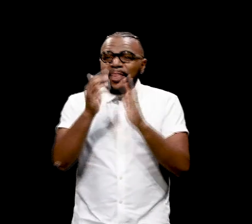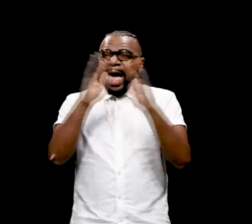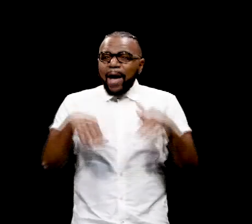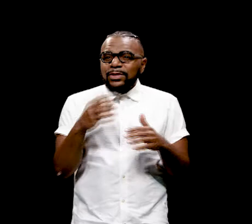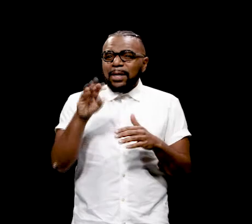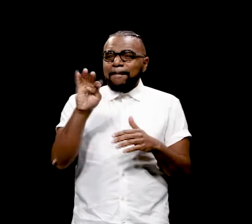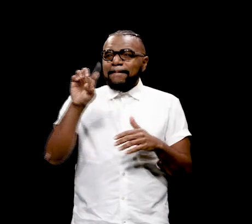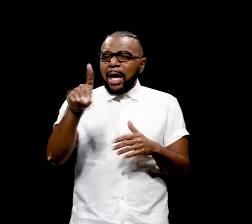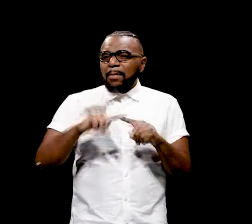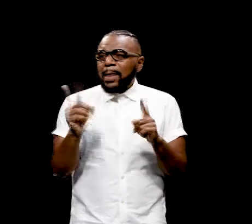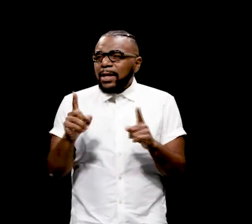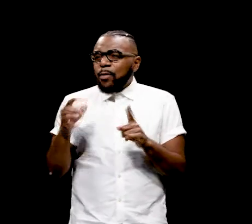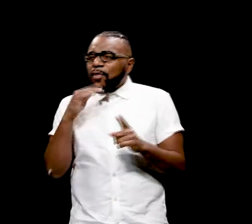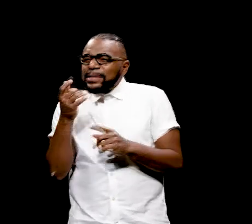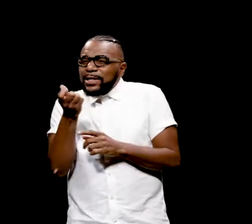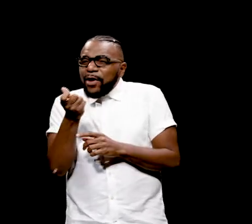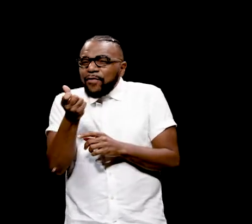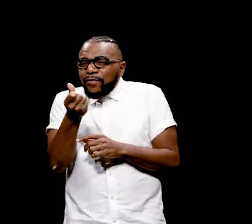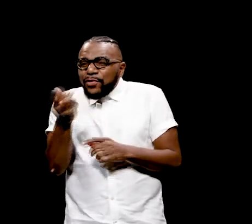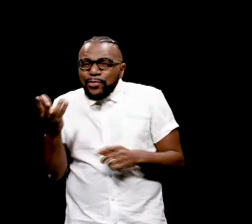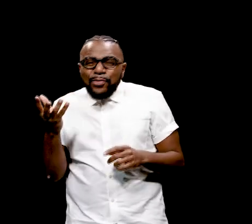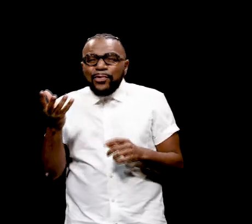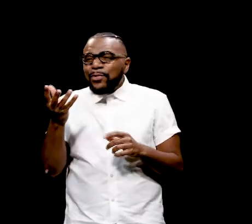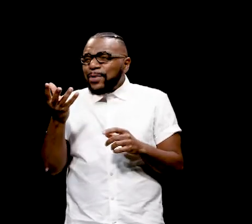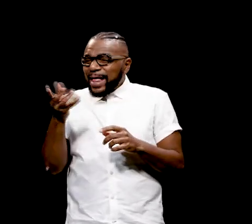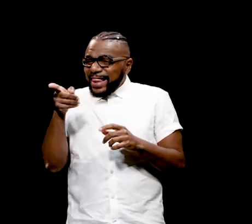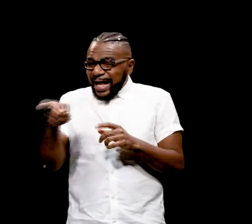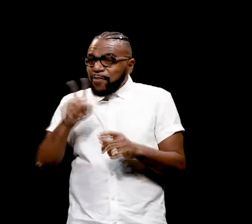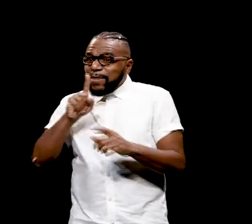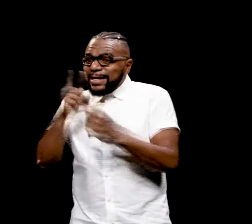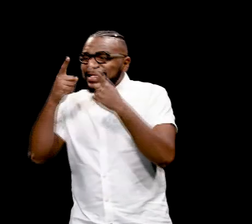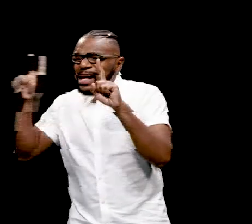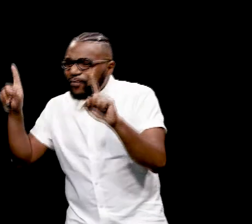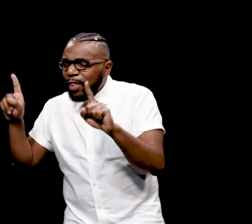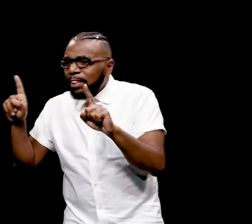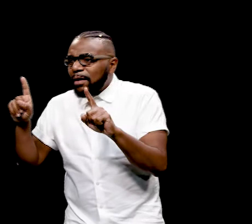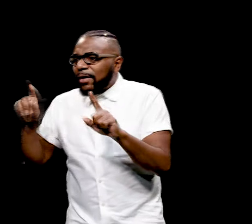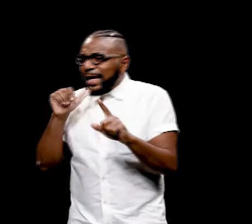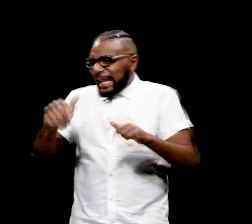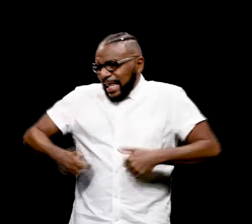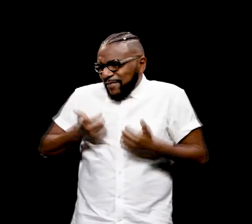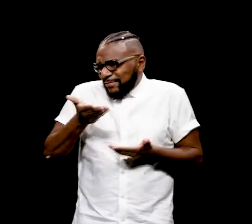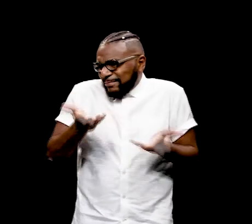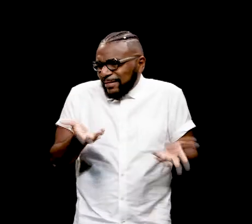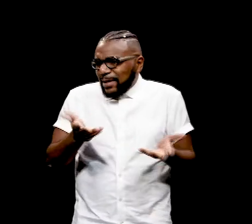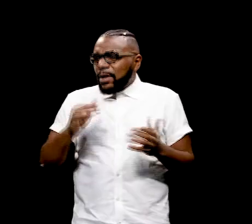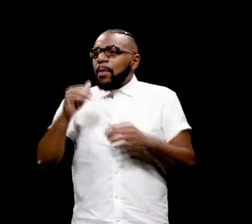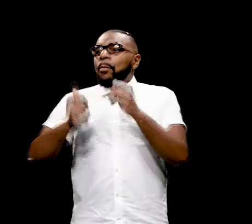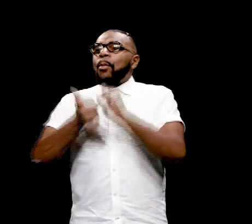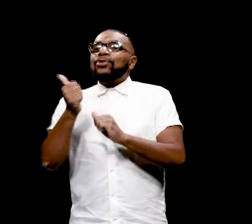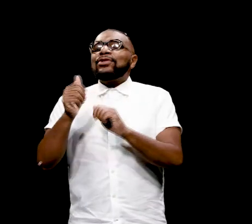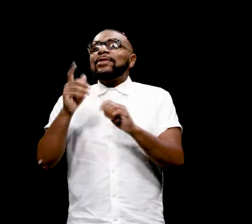you'll see that only a few dozen of the units that they claim as being successful are even habitable. Most of them are in